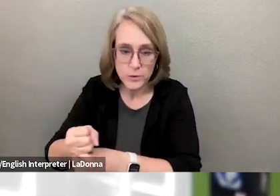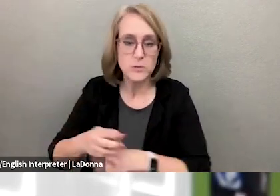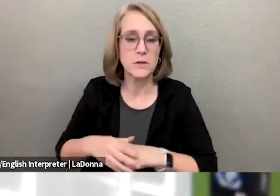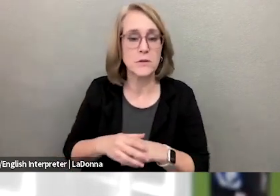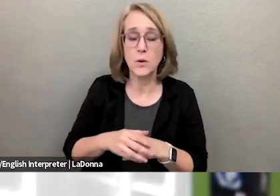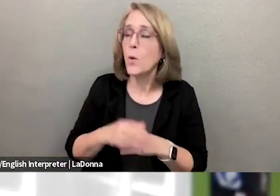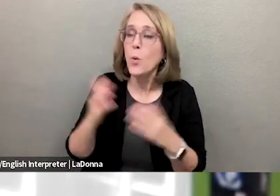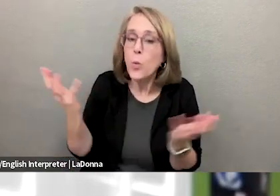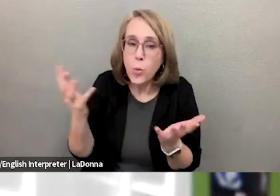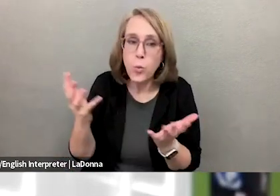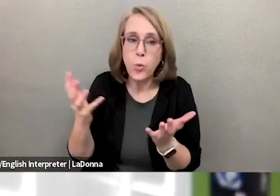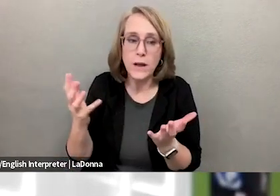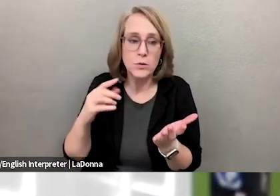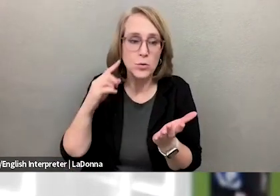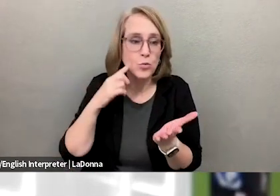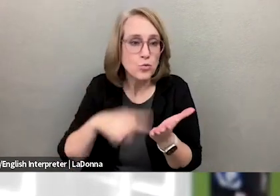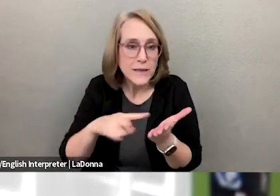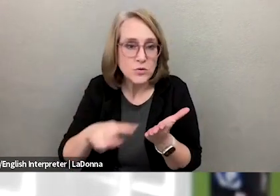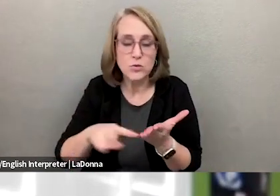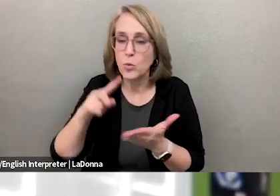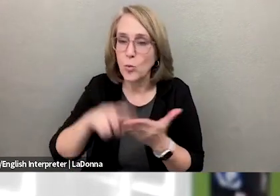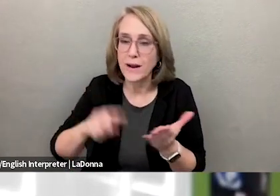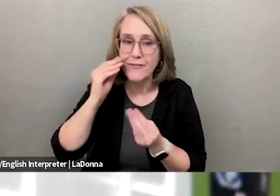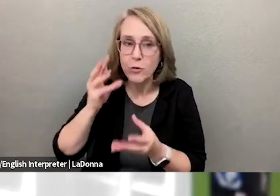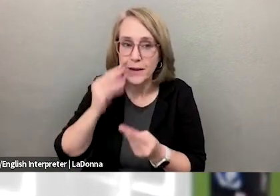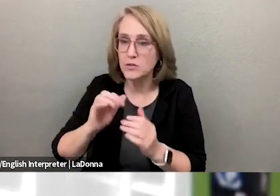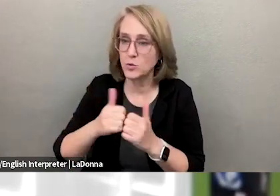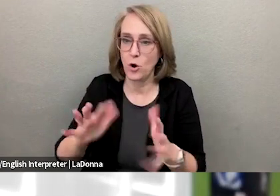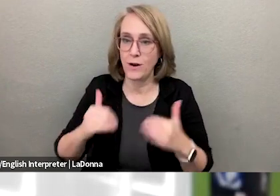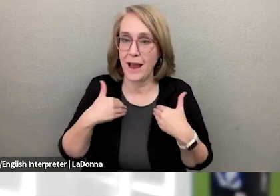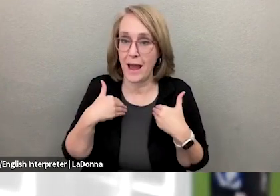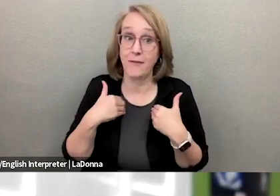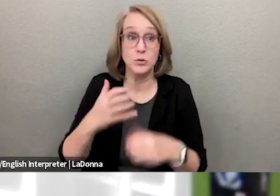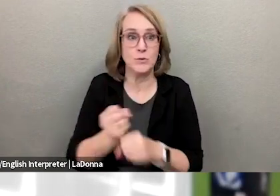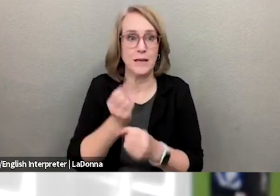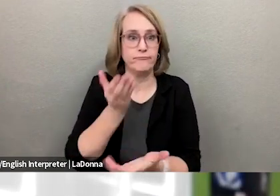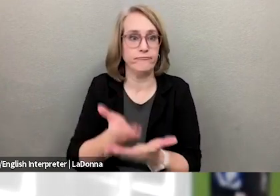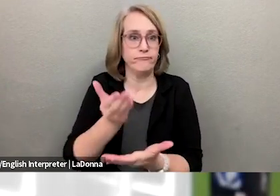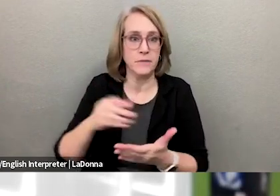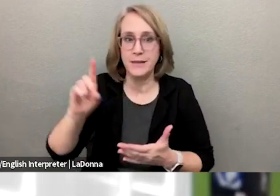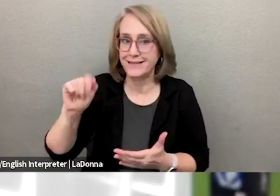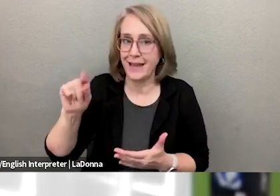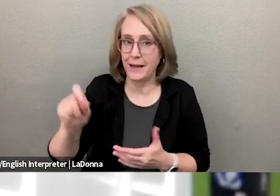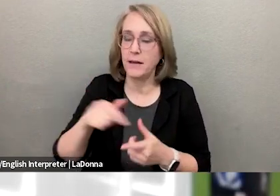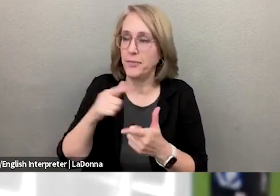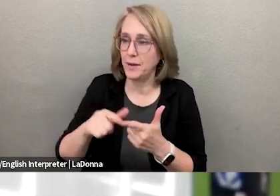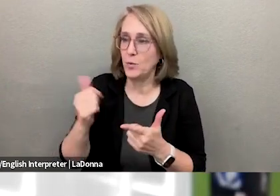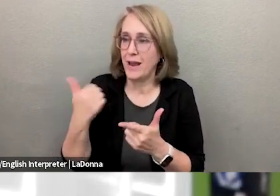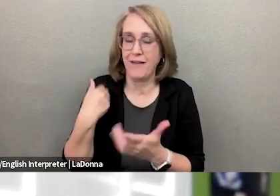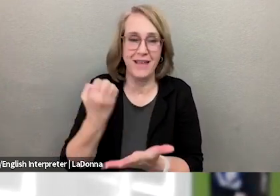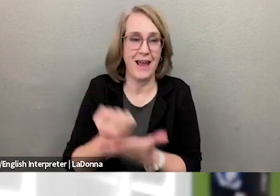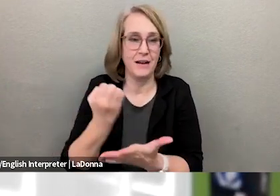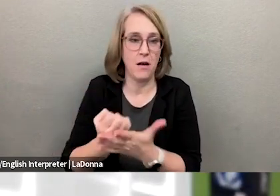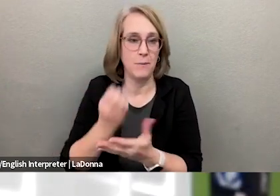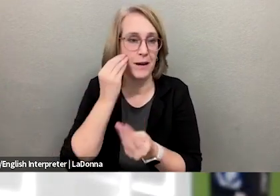institutionalization? What studies, how do we help support that kind of movement to get more economic information, given